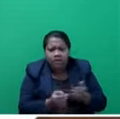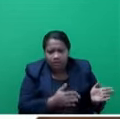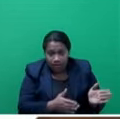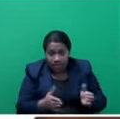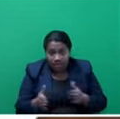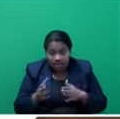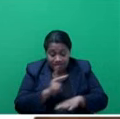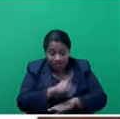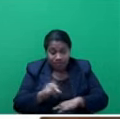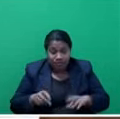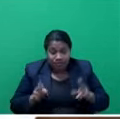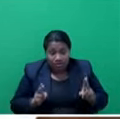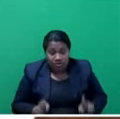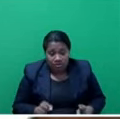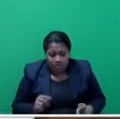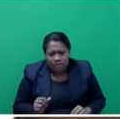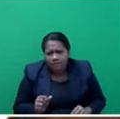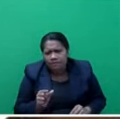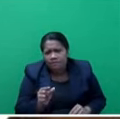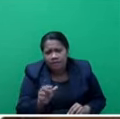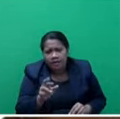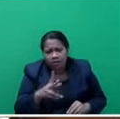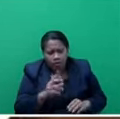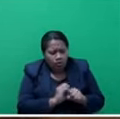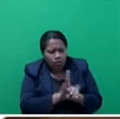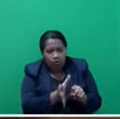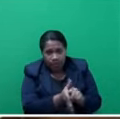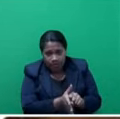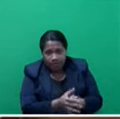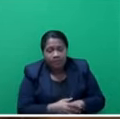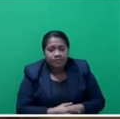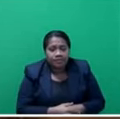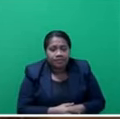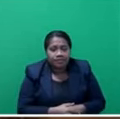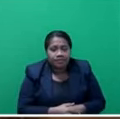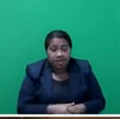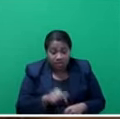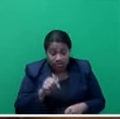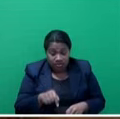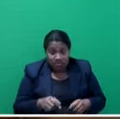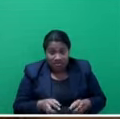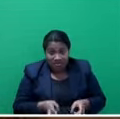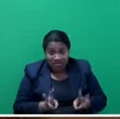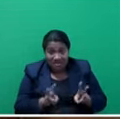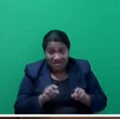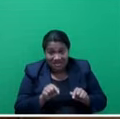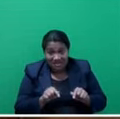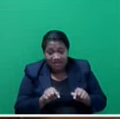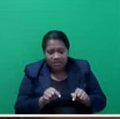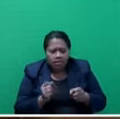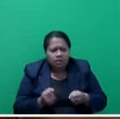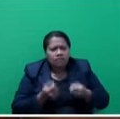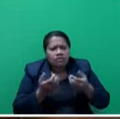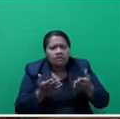Pathway for COVID-19, PHP-C. This mechanism, Mr. Speaker, provided